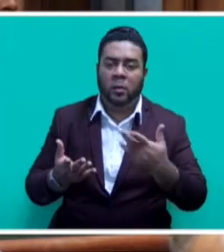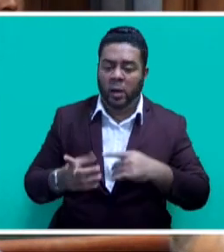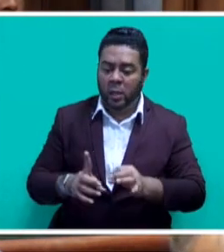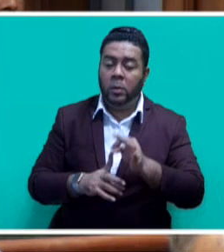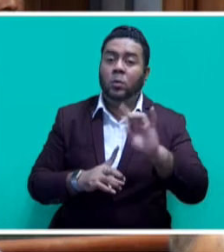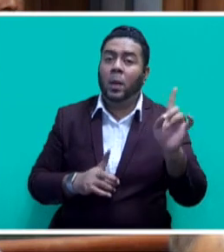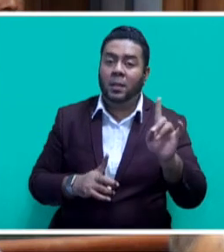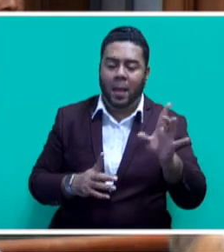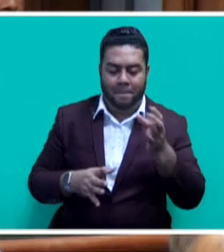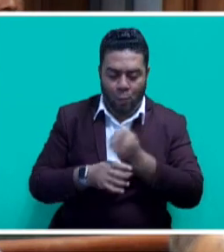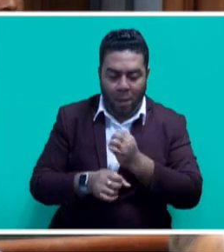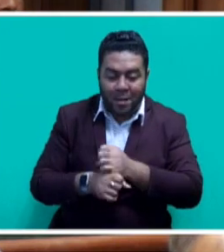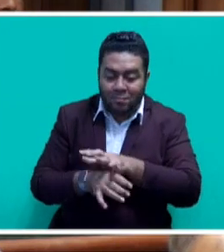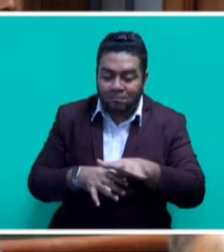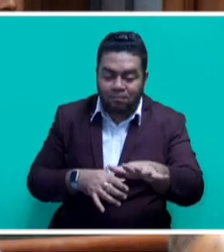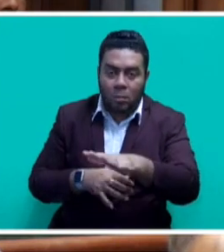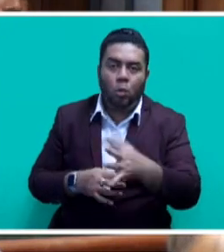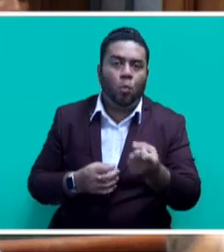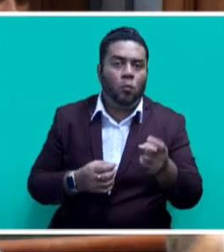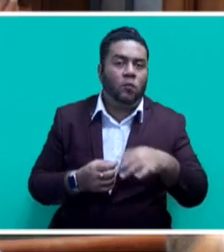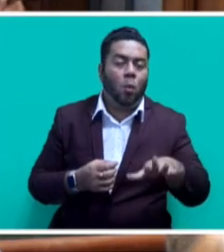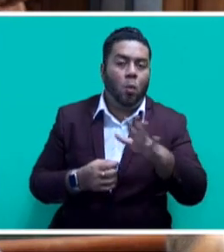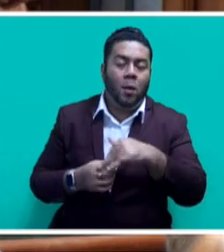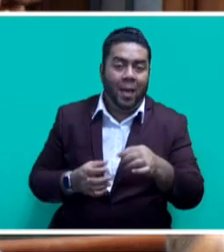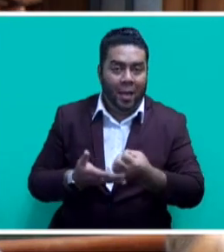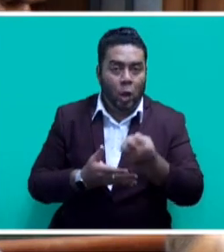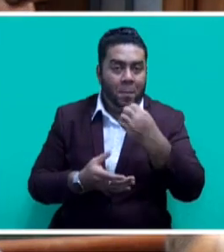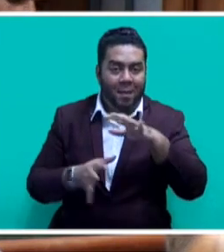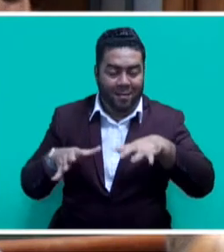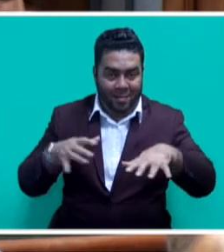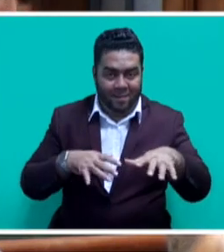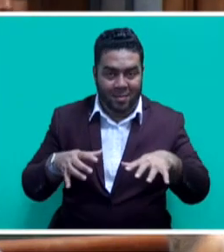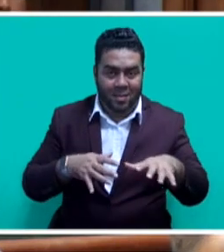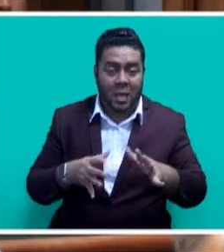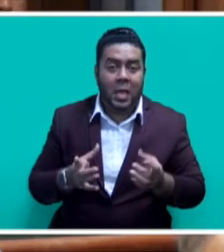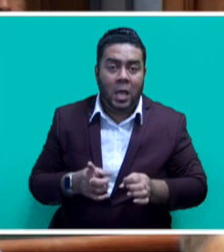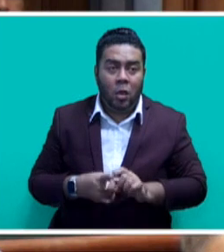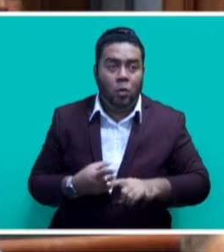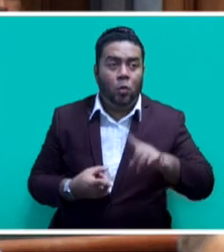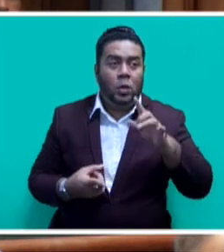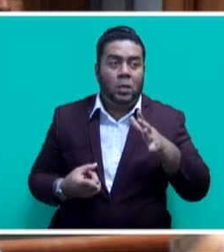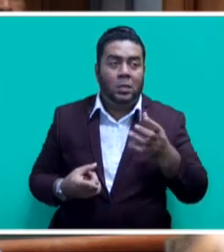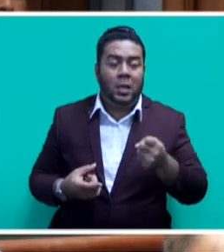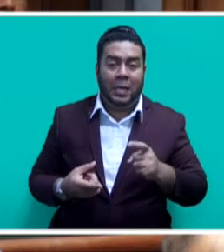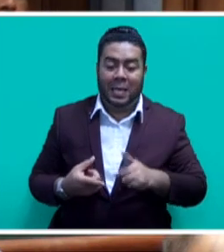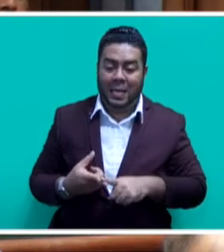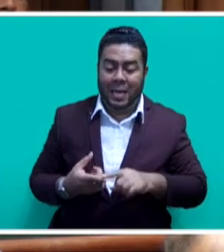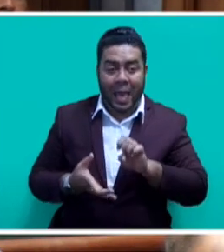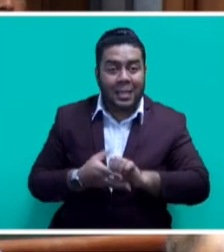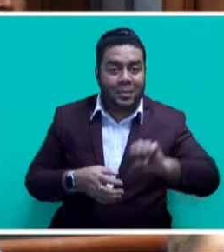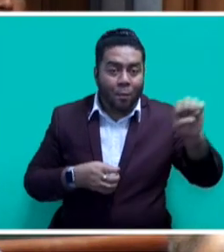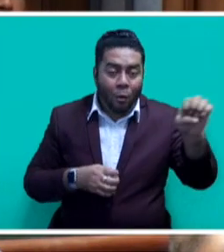increase employment, increase economic activity, increase in exports,